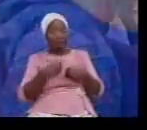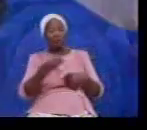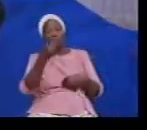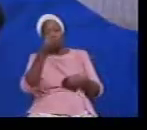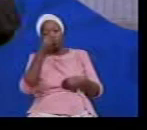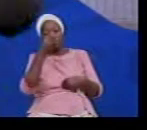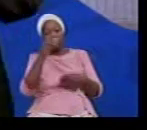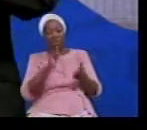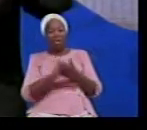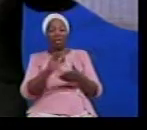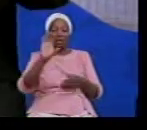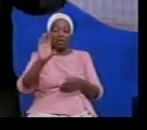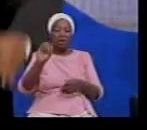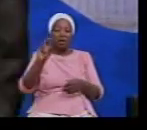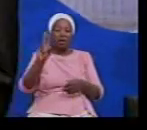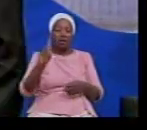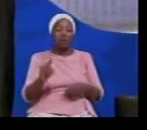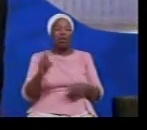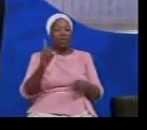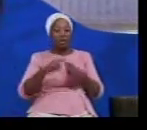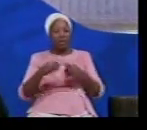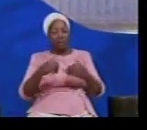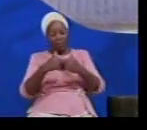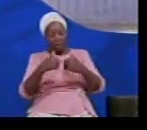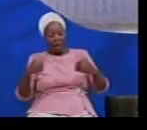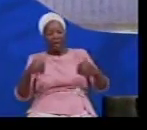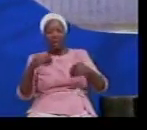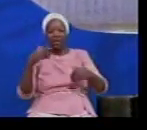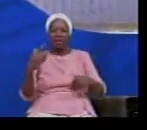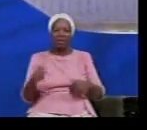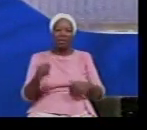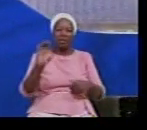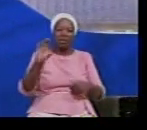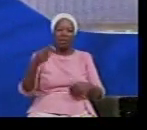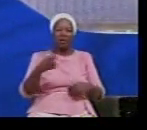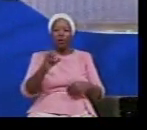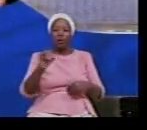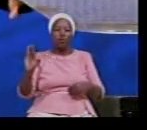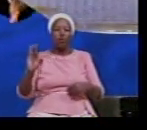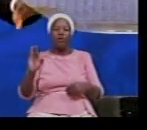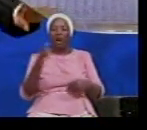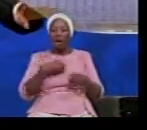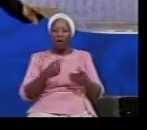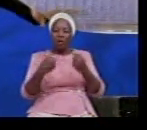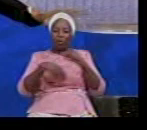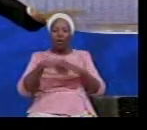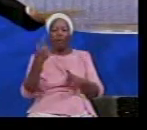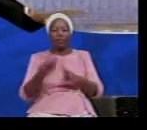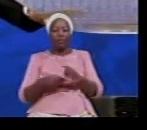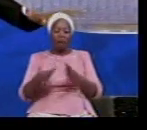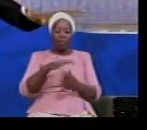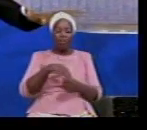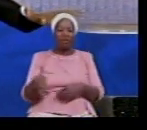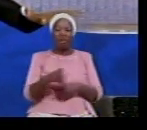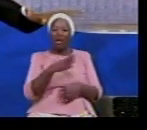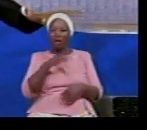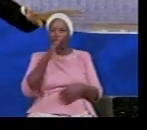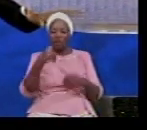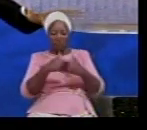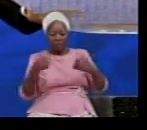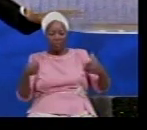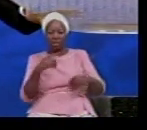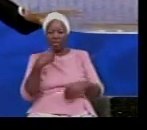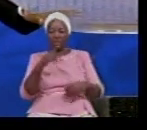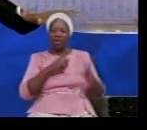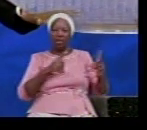cord? Then patch the hoof and come out from among them, and be ye separate, says the